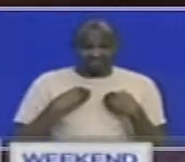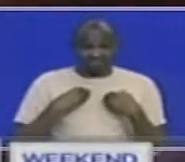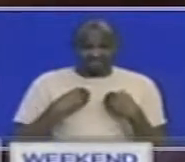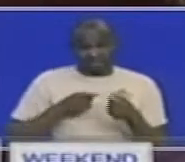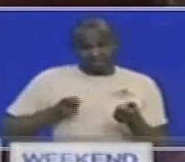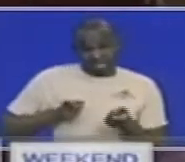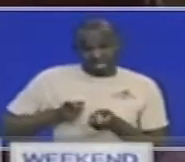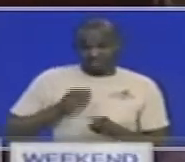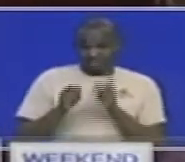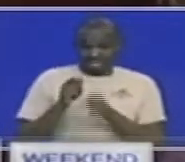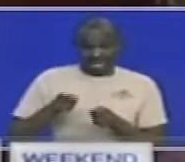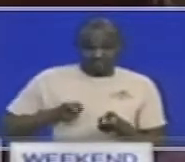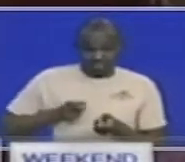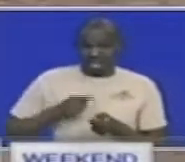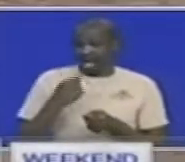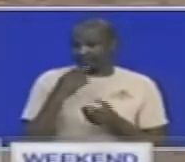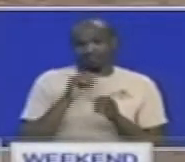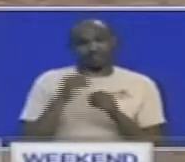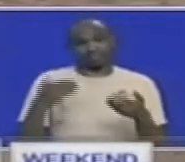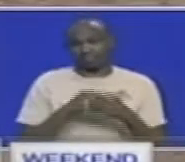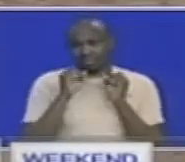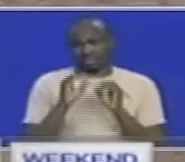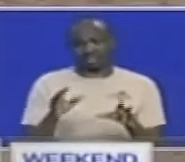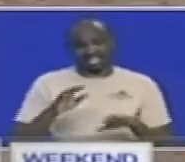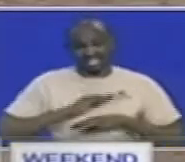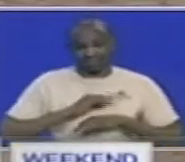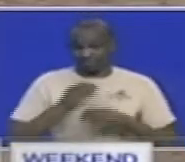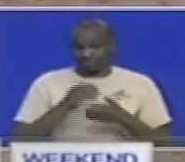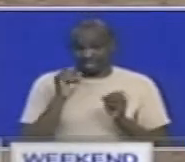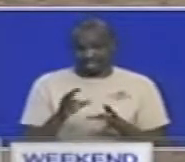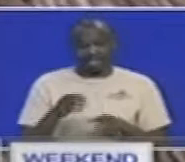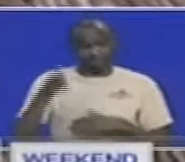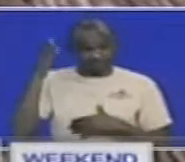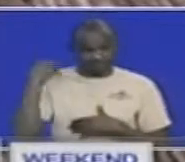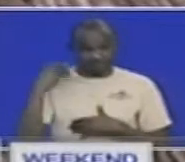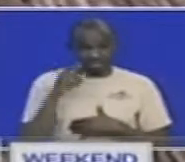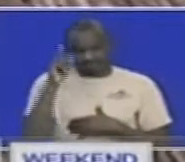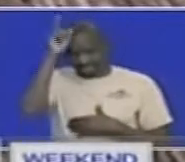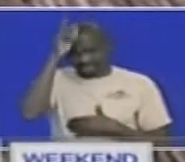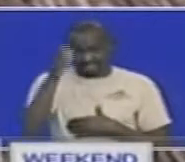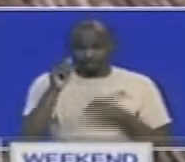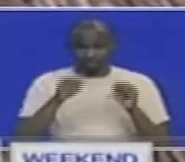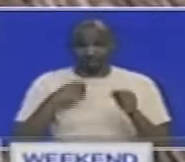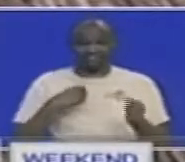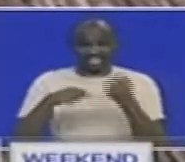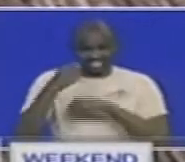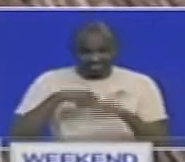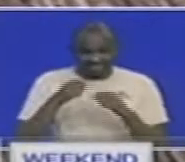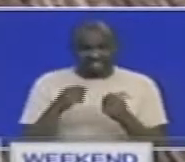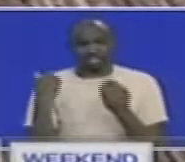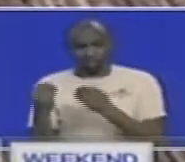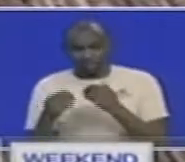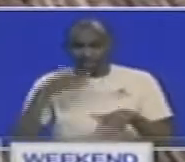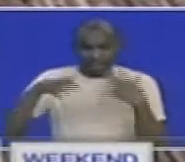the baby as there's hardly enough to eat. Previously here in Kawap village, there would be activity, perhaps little children